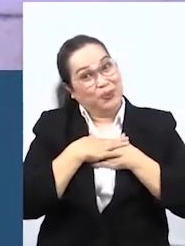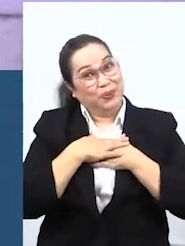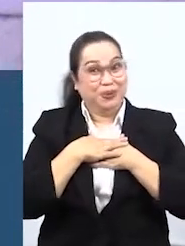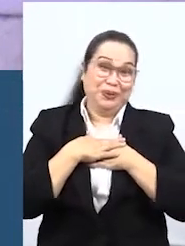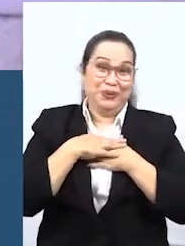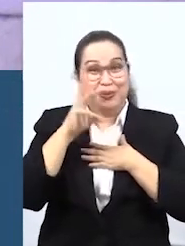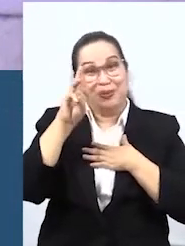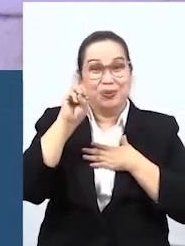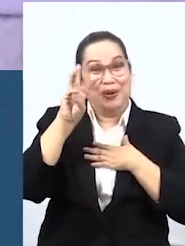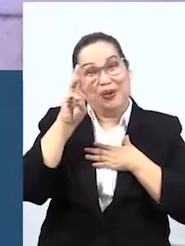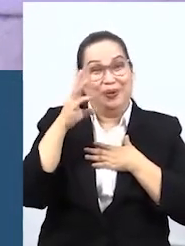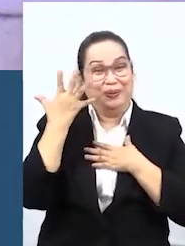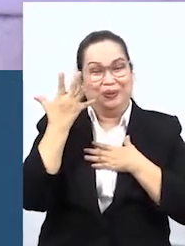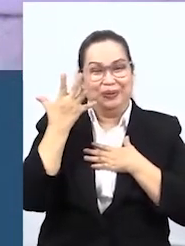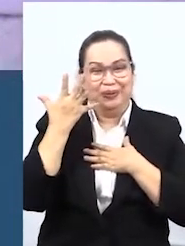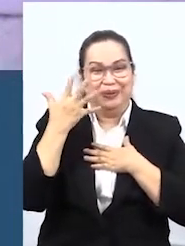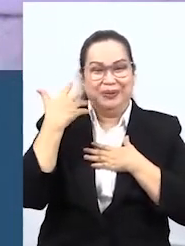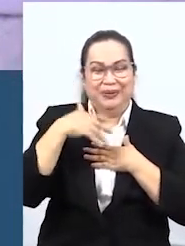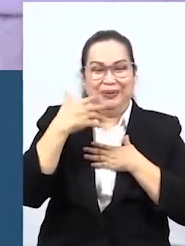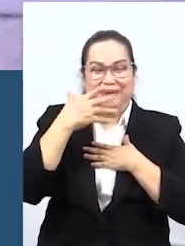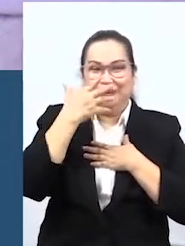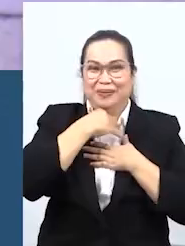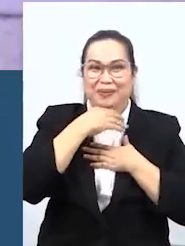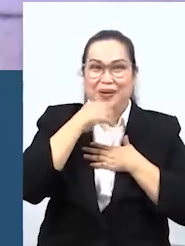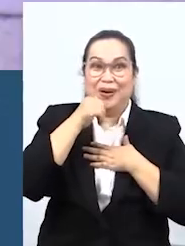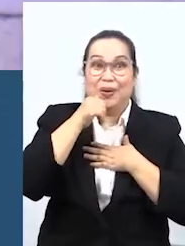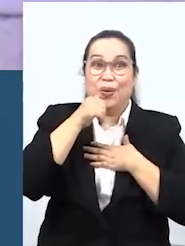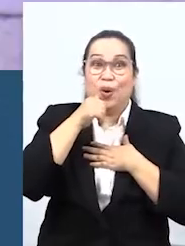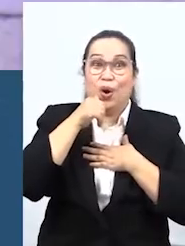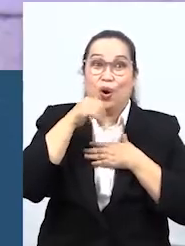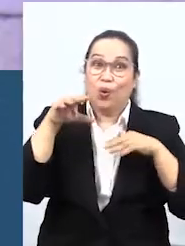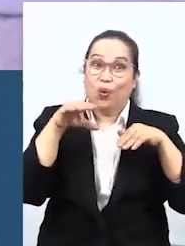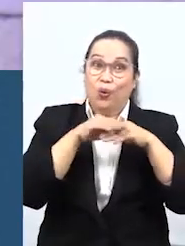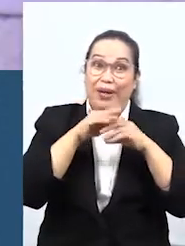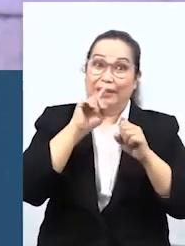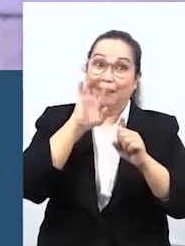god we be okay that's my wedding